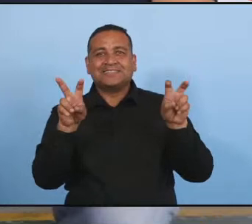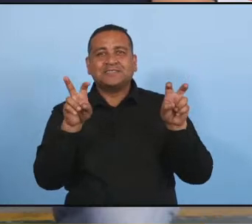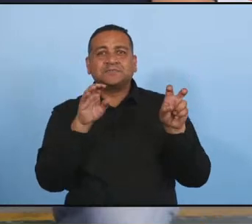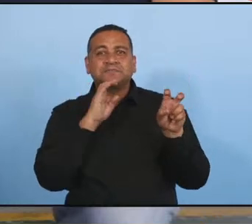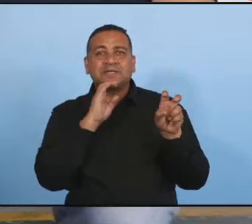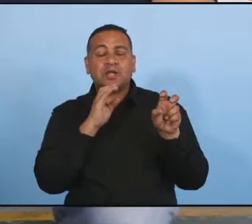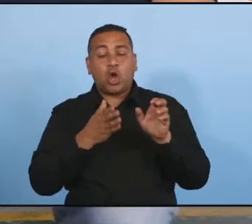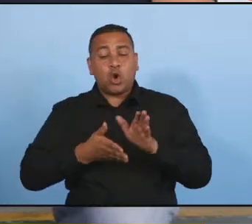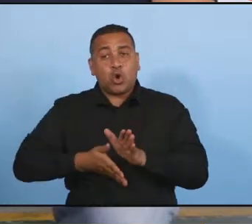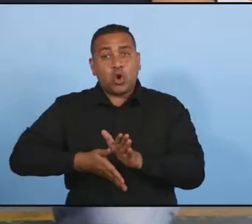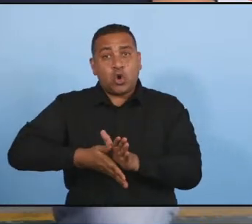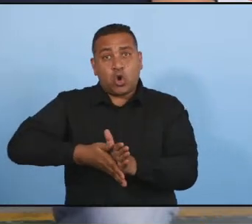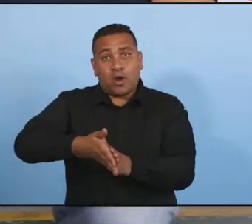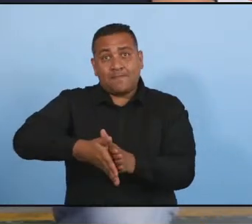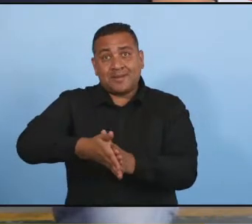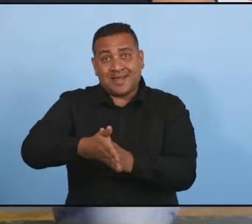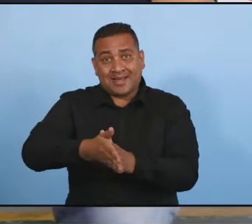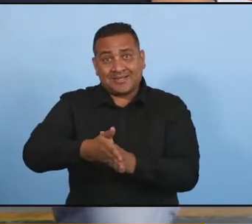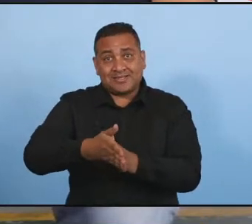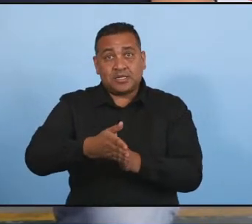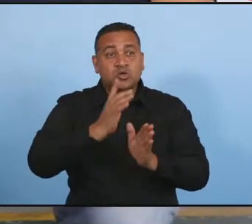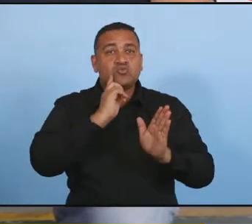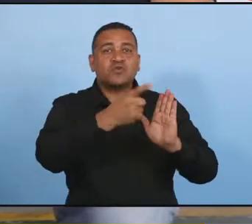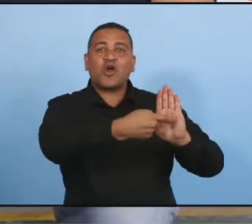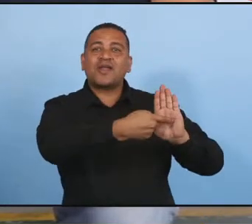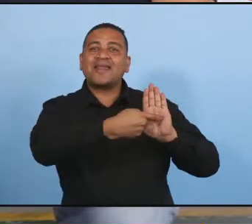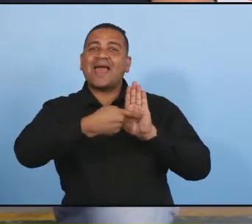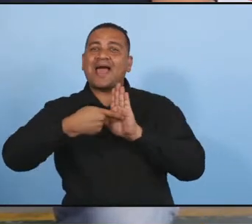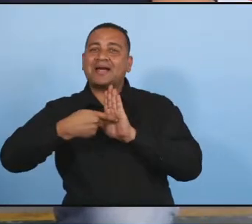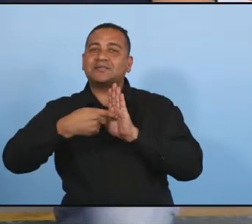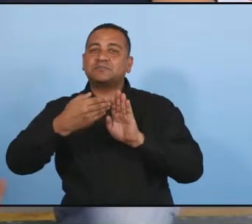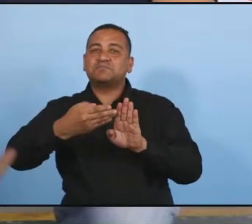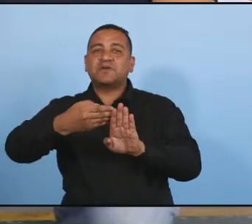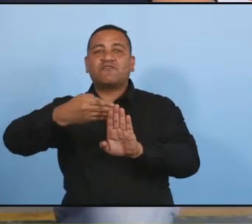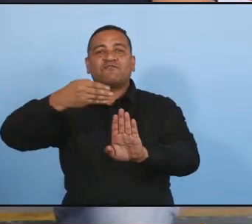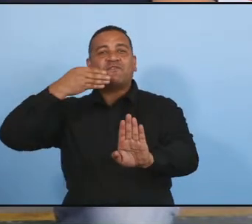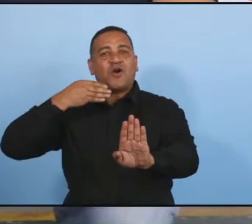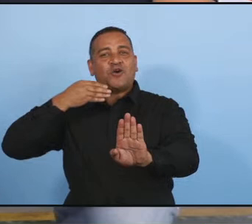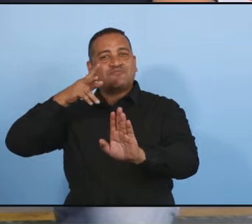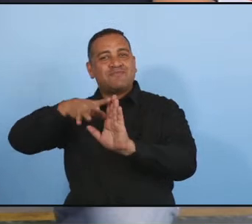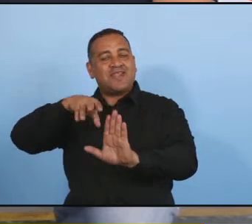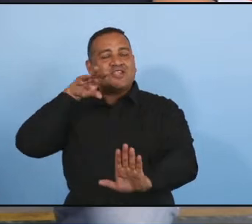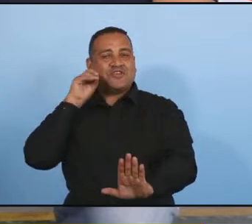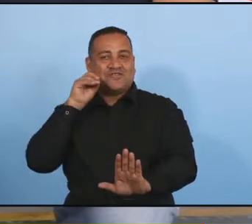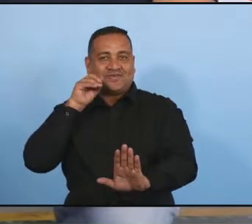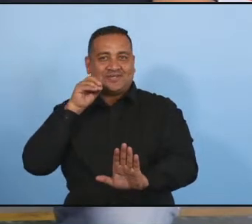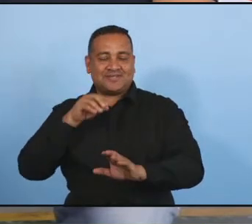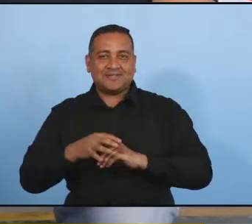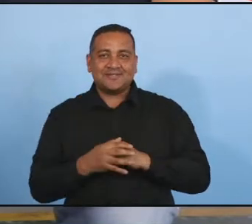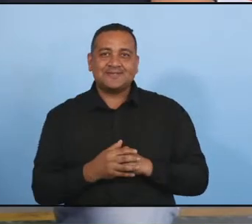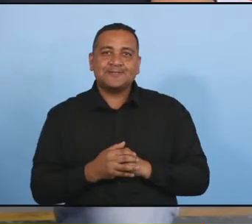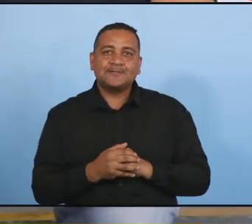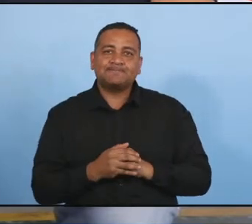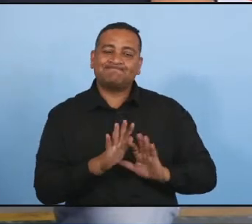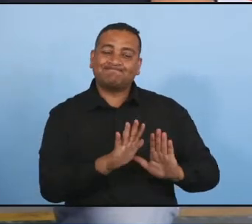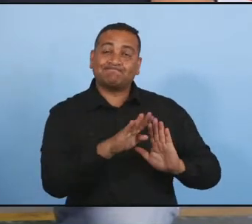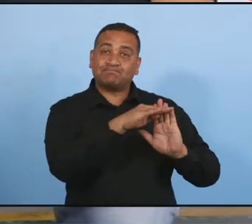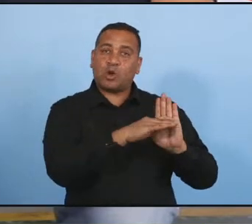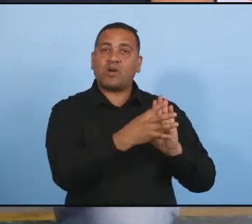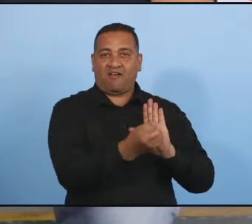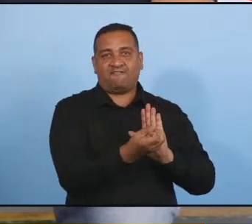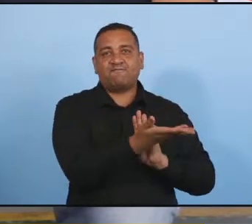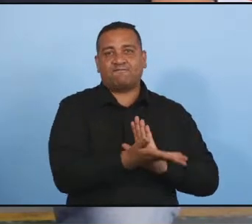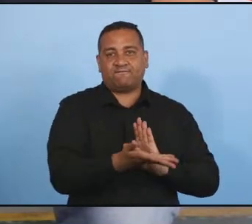accelerated recognition of prior learning. Okay. So this program really gives people who don't